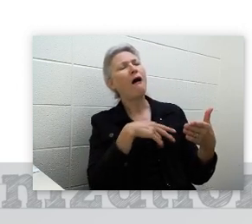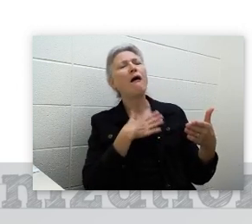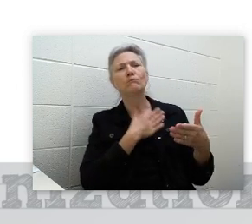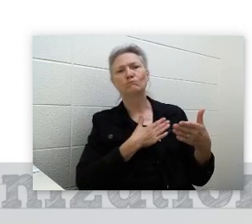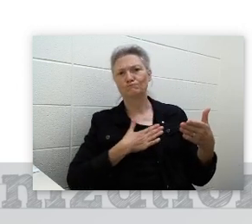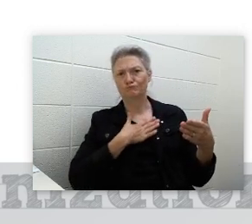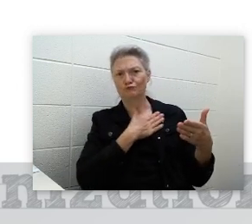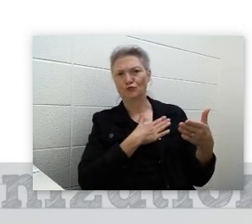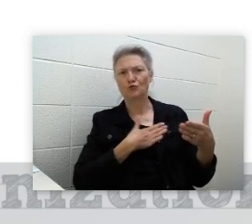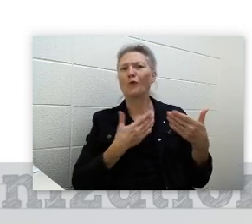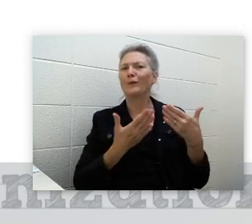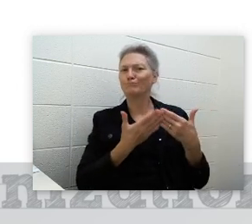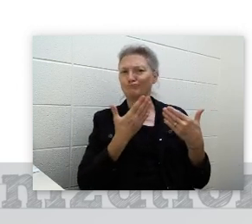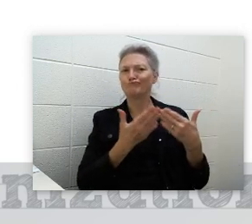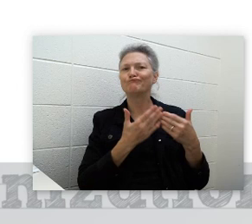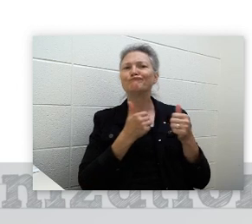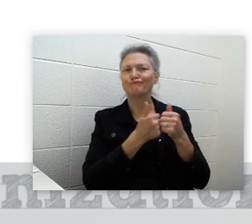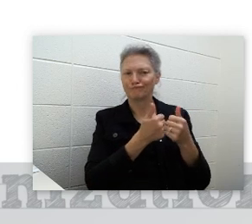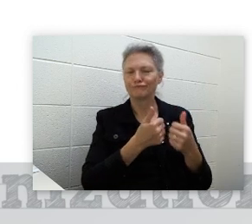along.